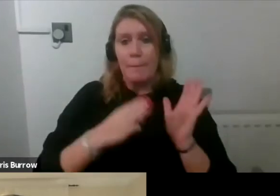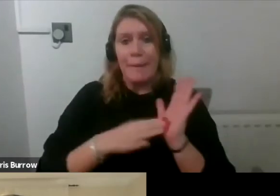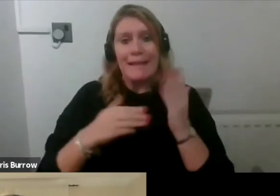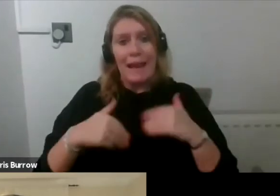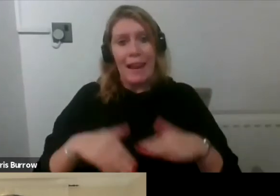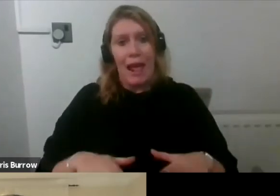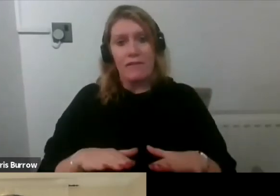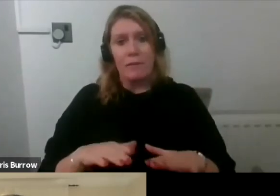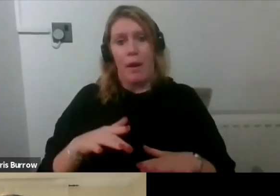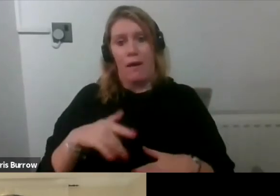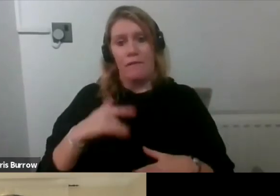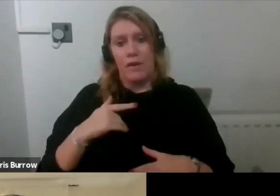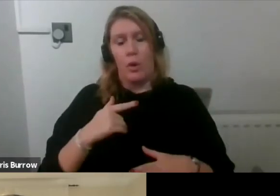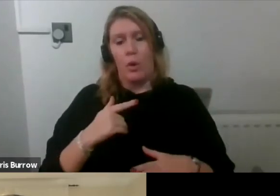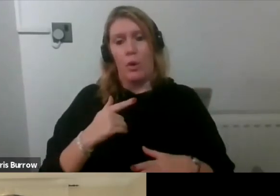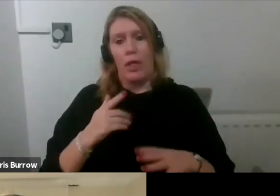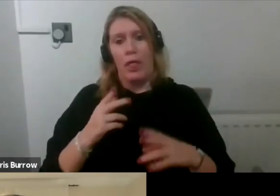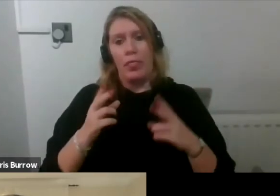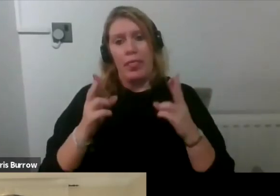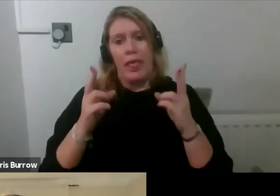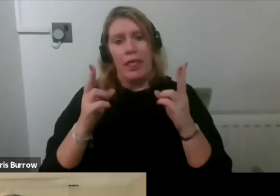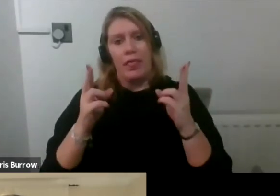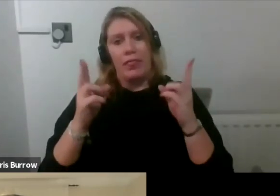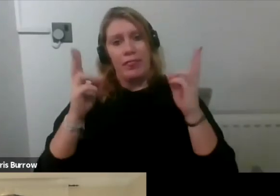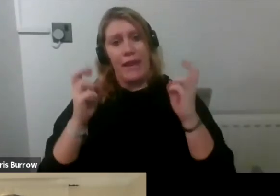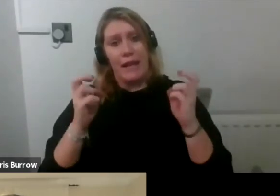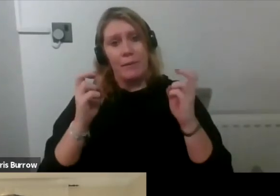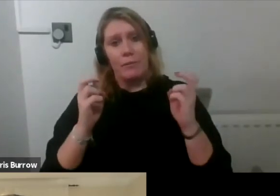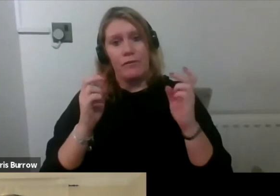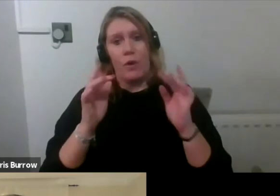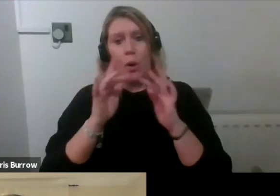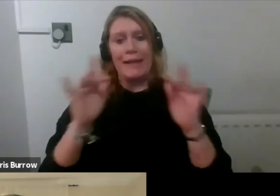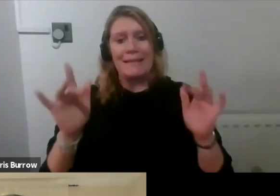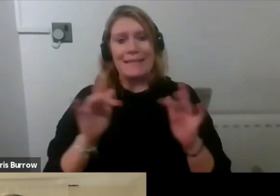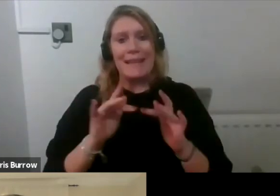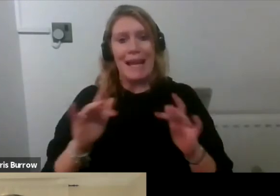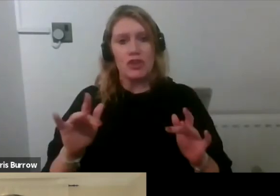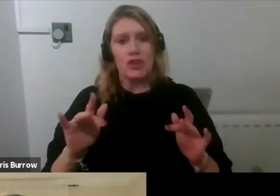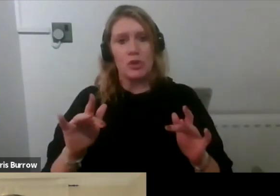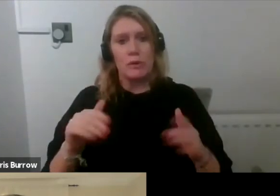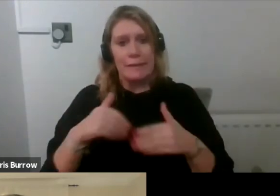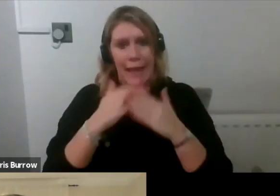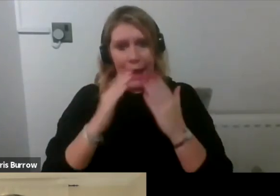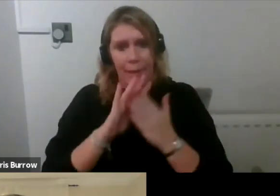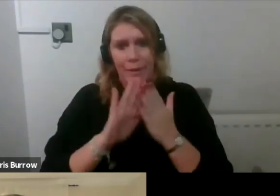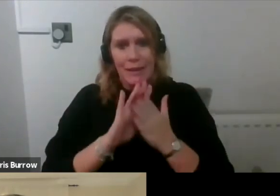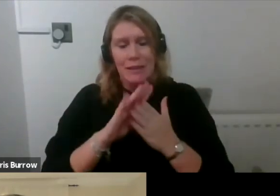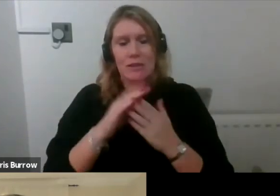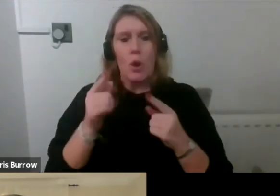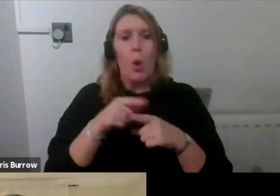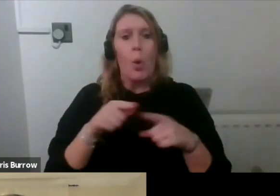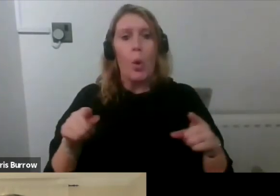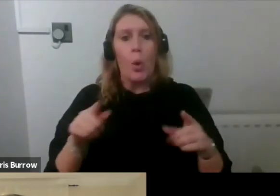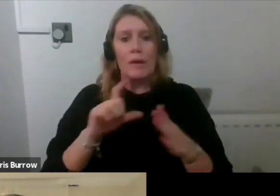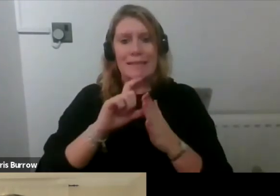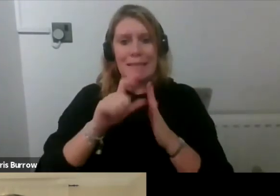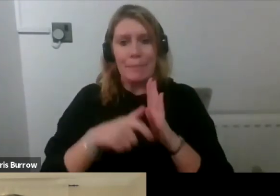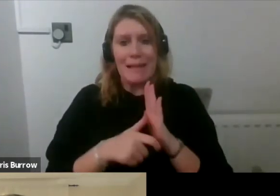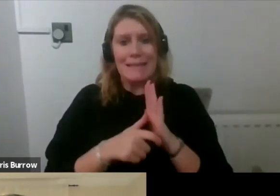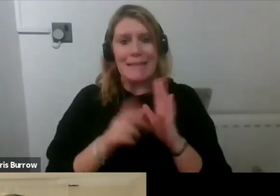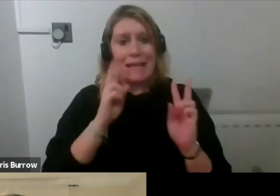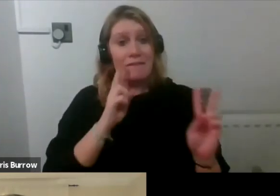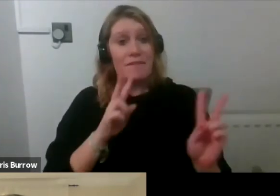the theme for International Day is not all disability is visible. Well, actually, I would say no